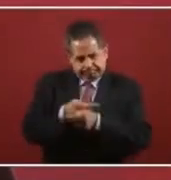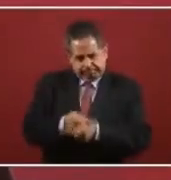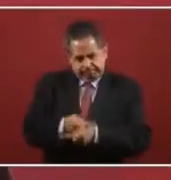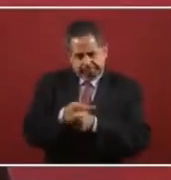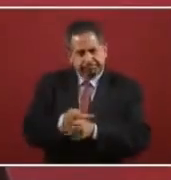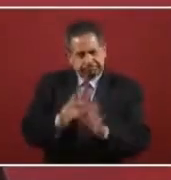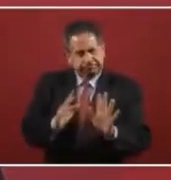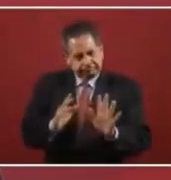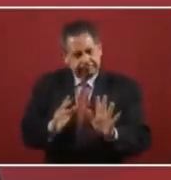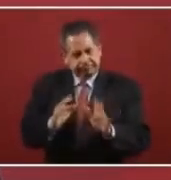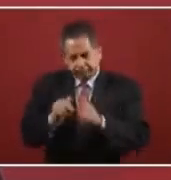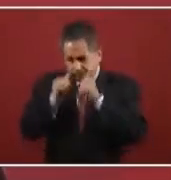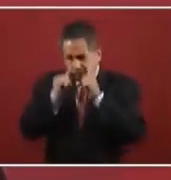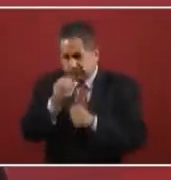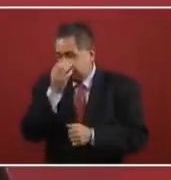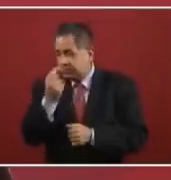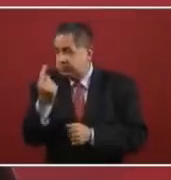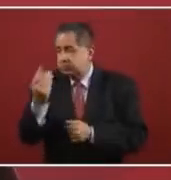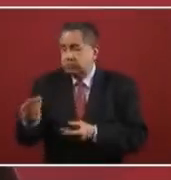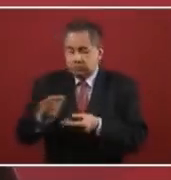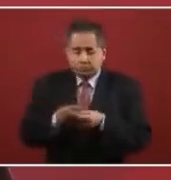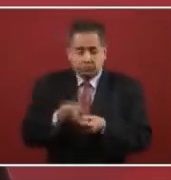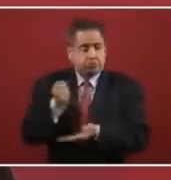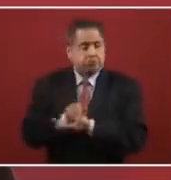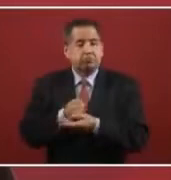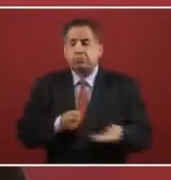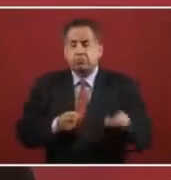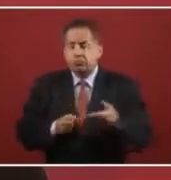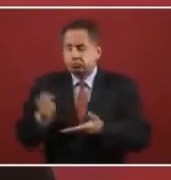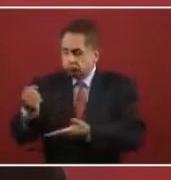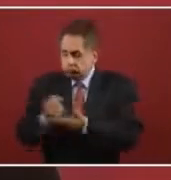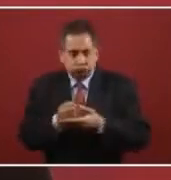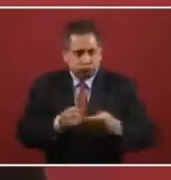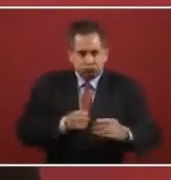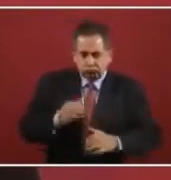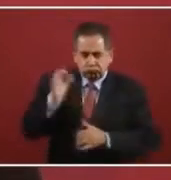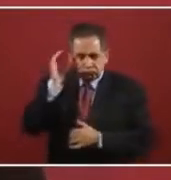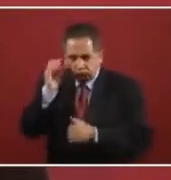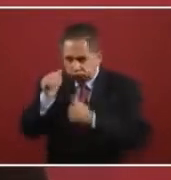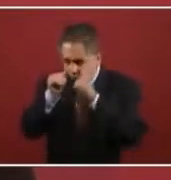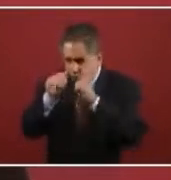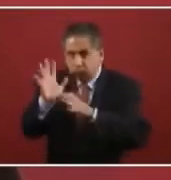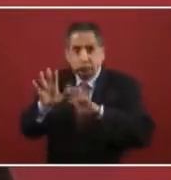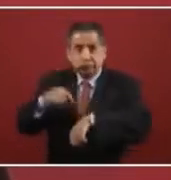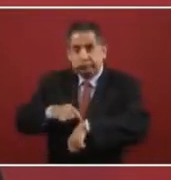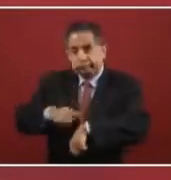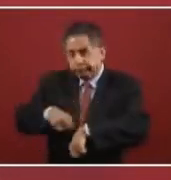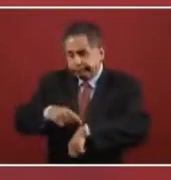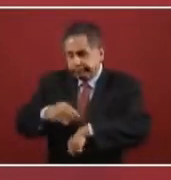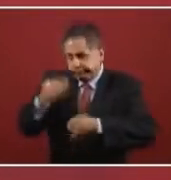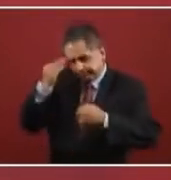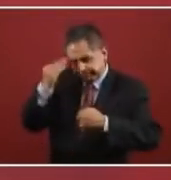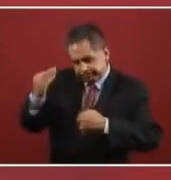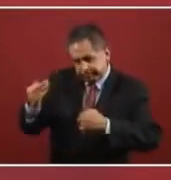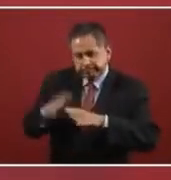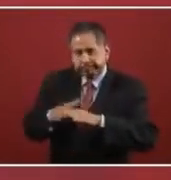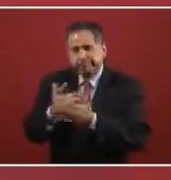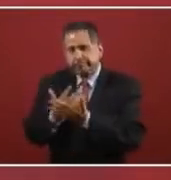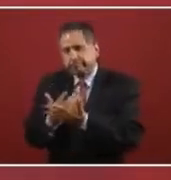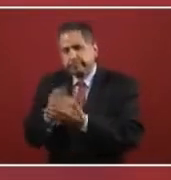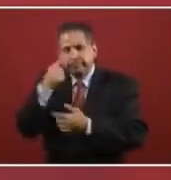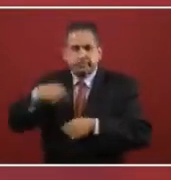in requires a lot of patience, because we don't just receive the document, we deal with it. Sometimes it takes